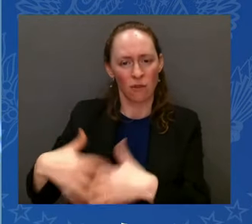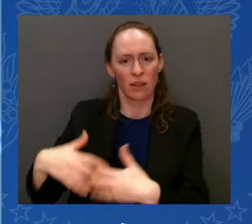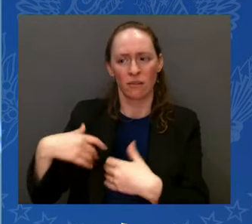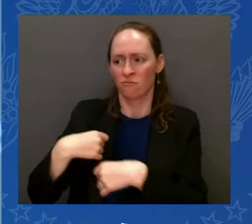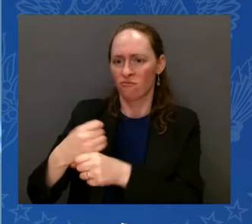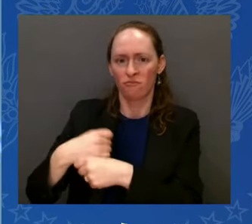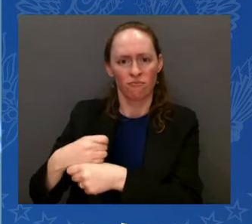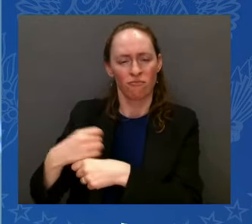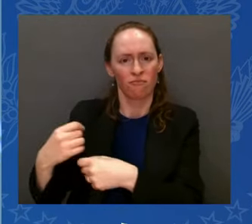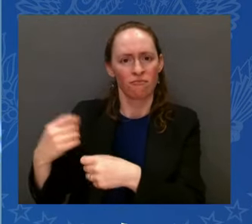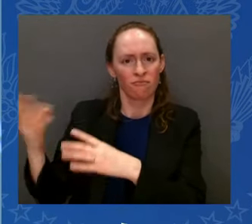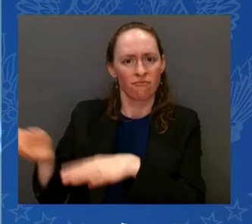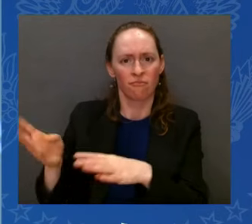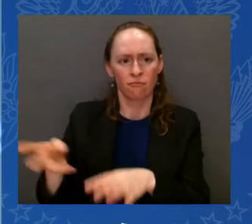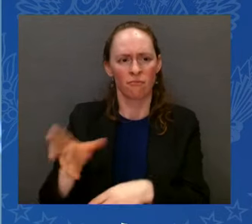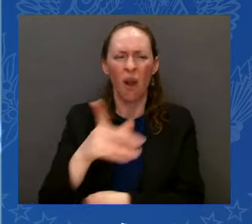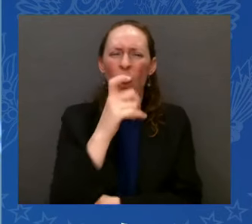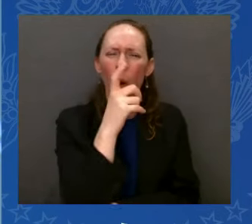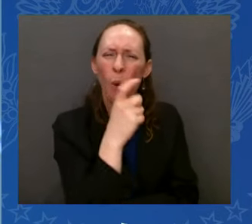that?